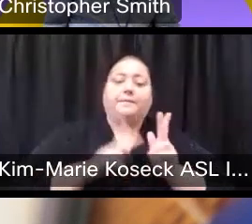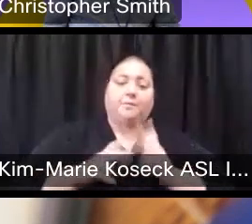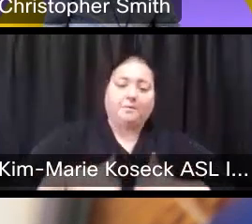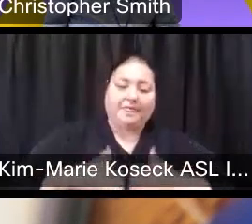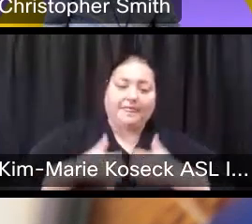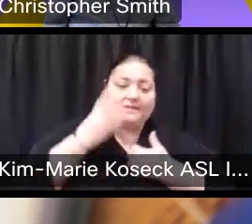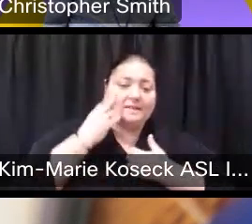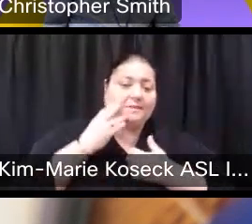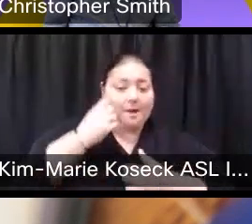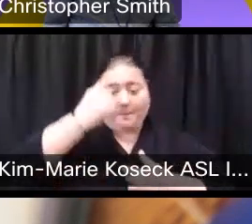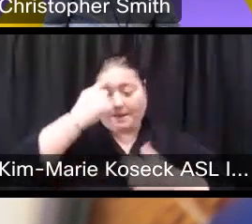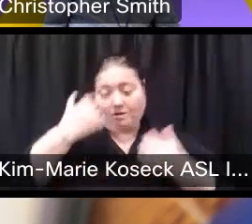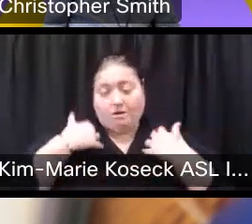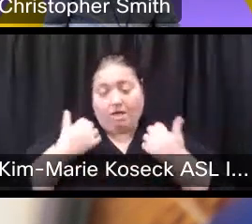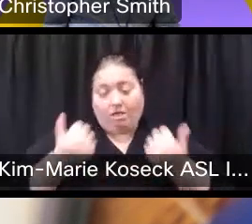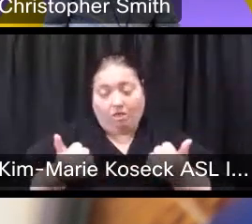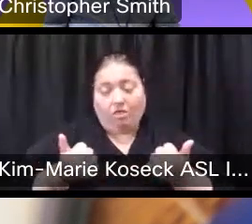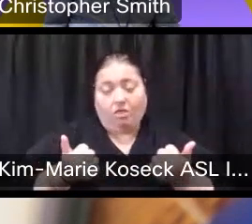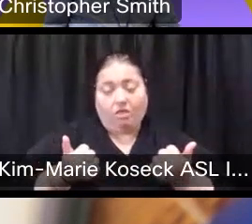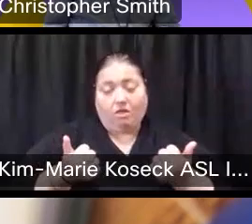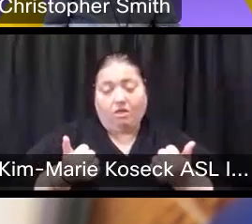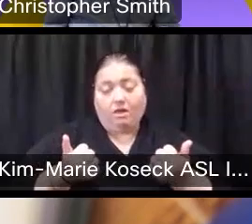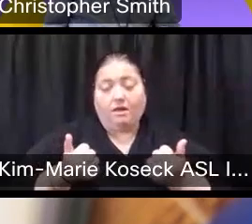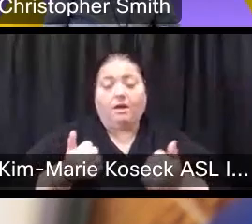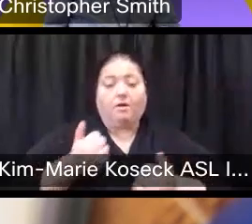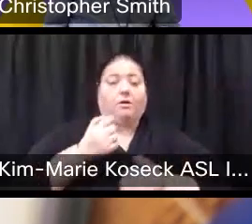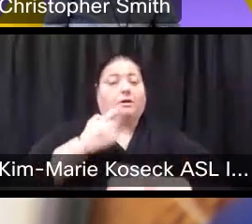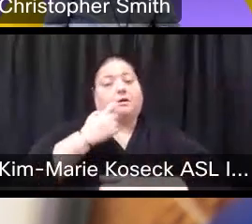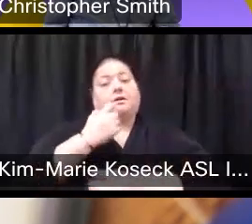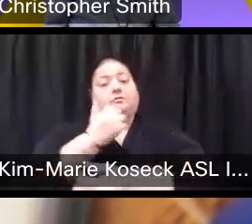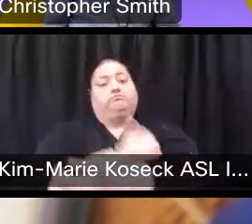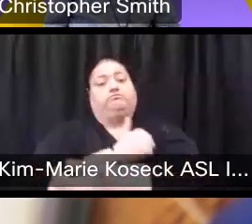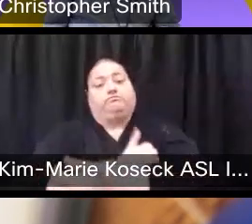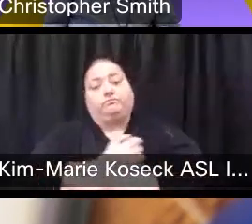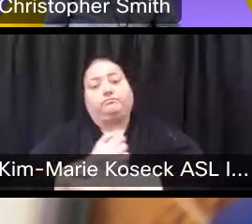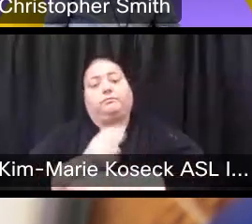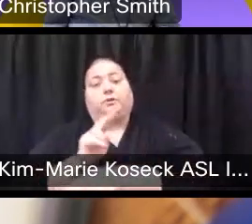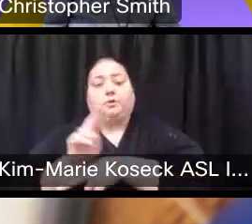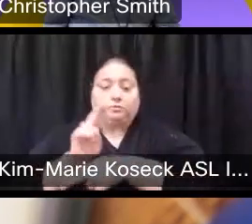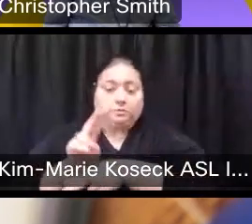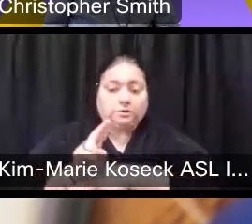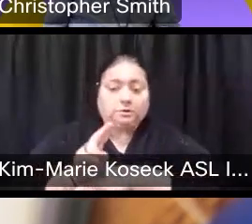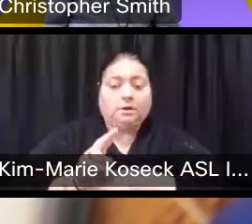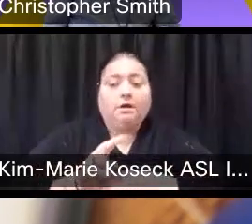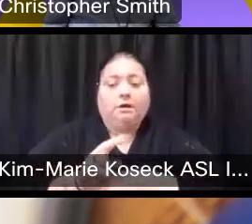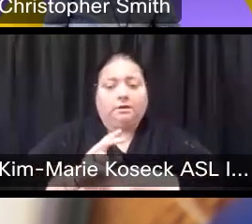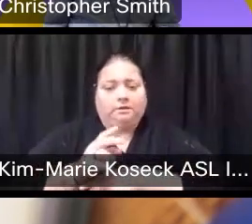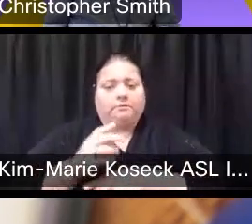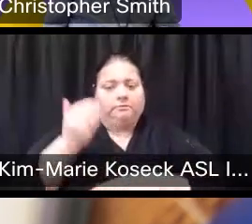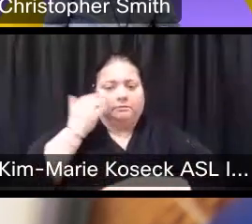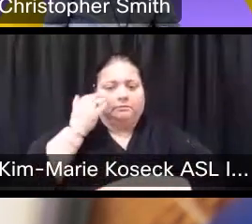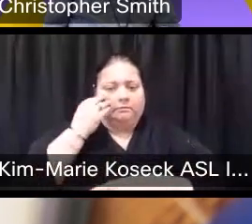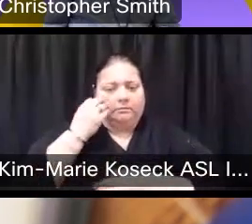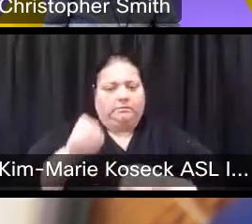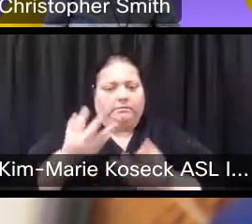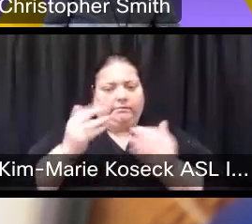lived experience of mental health or substance use conditions, but it certainly I'm aware of a